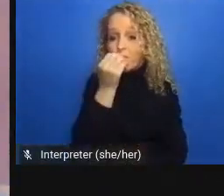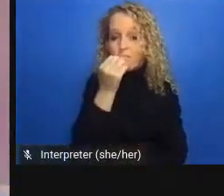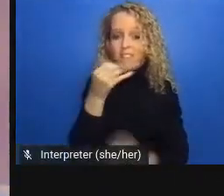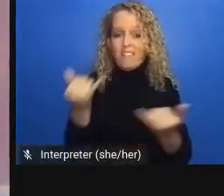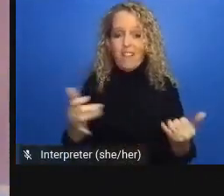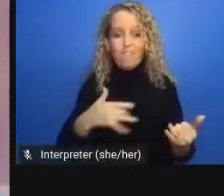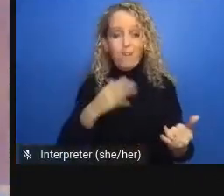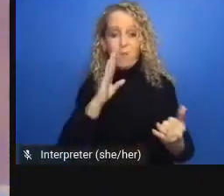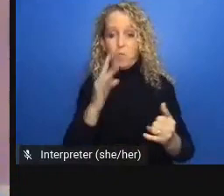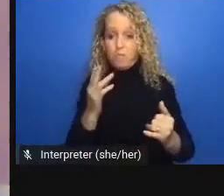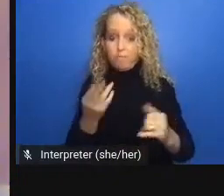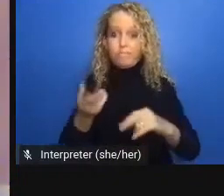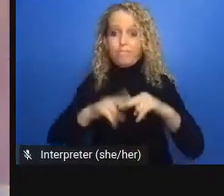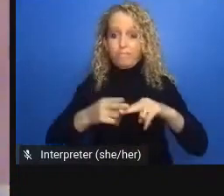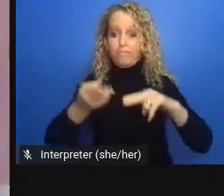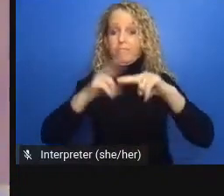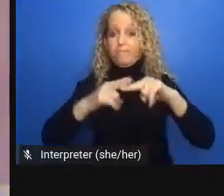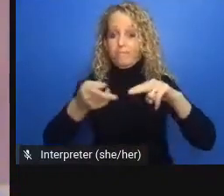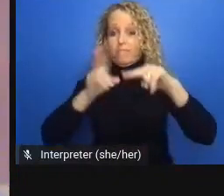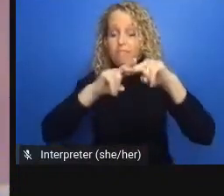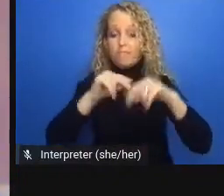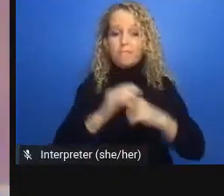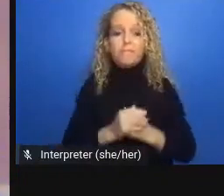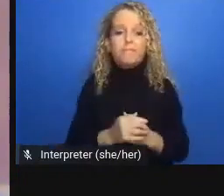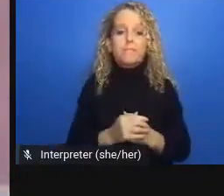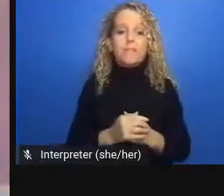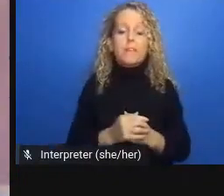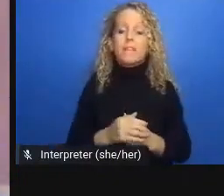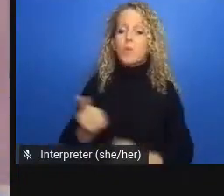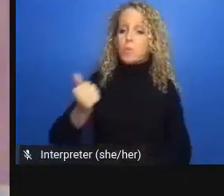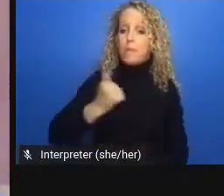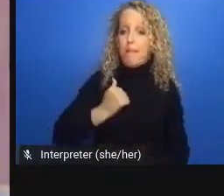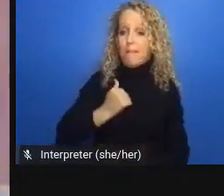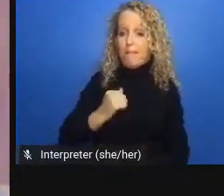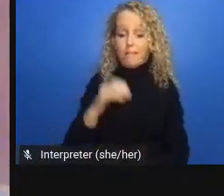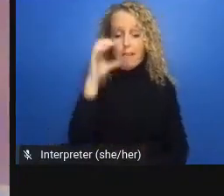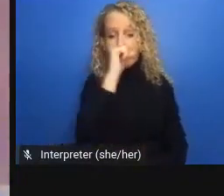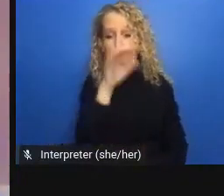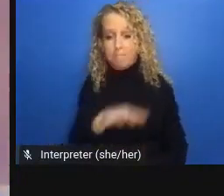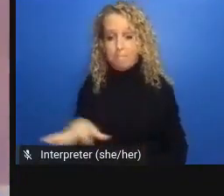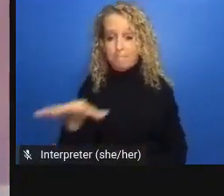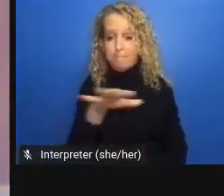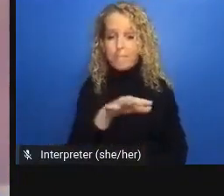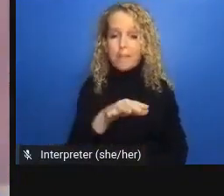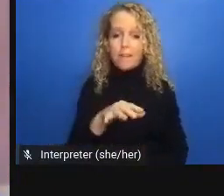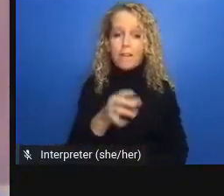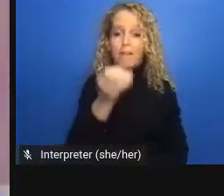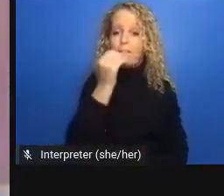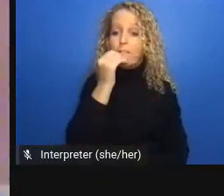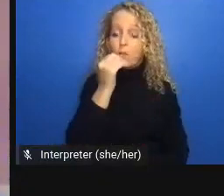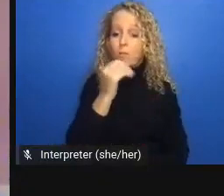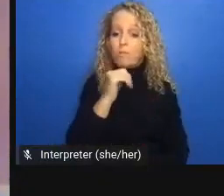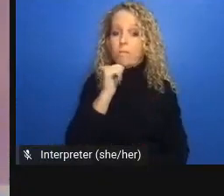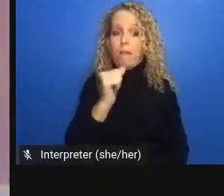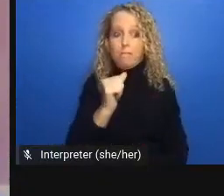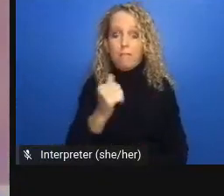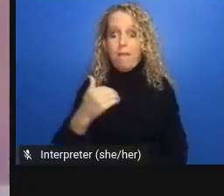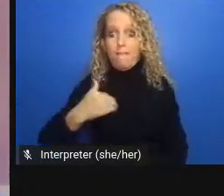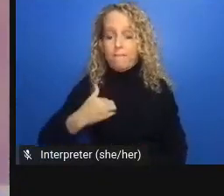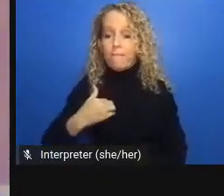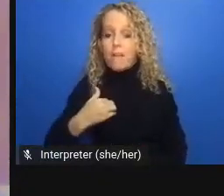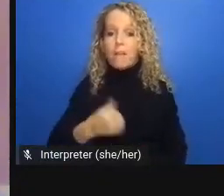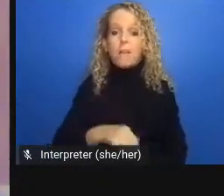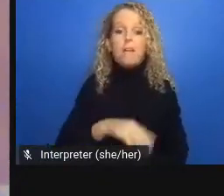rising. So Food Secure Canada estimated that the number of people affected by food insecurity may double from